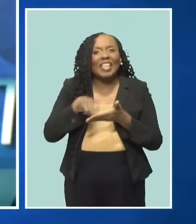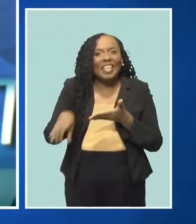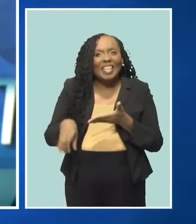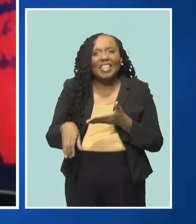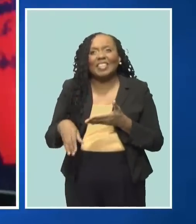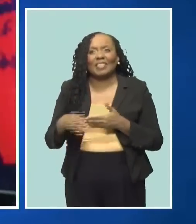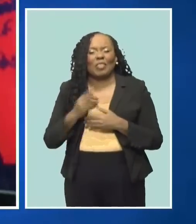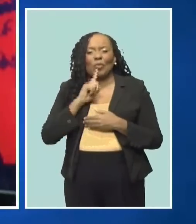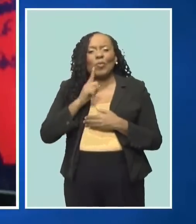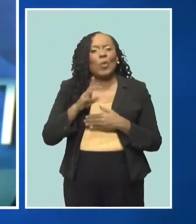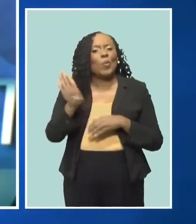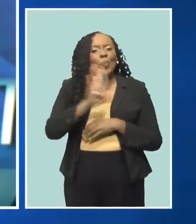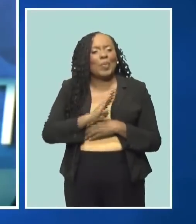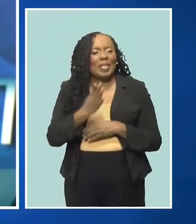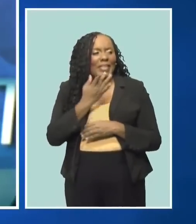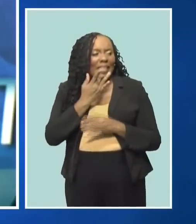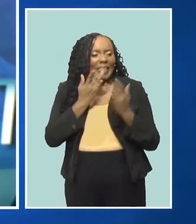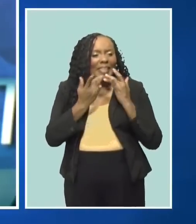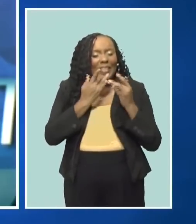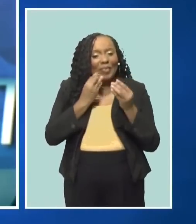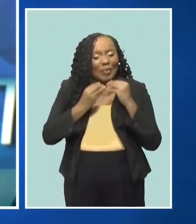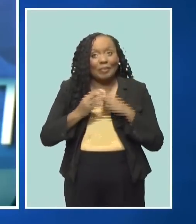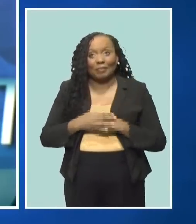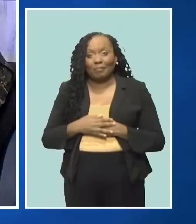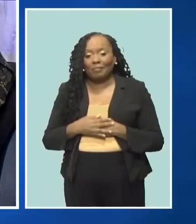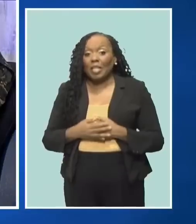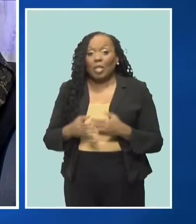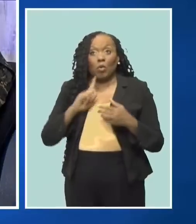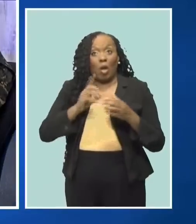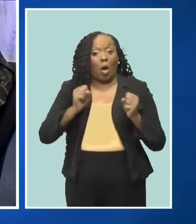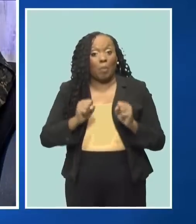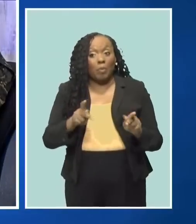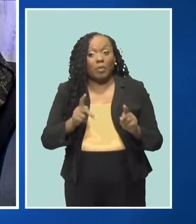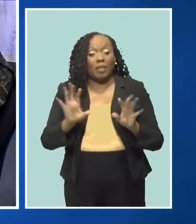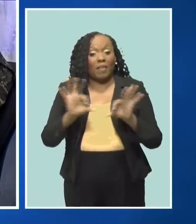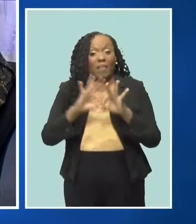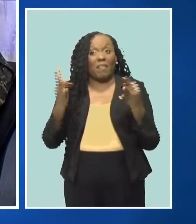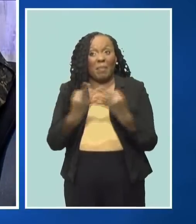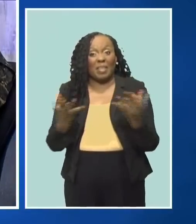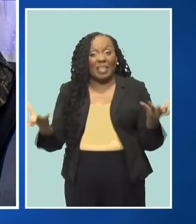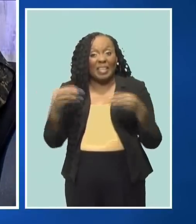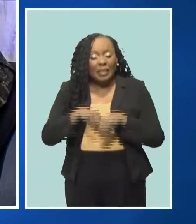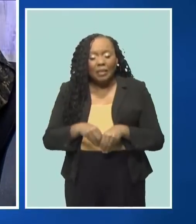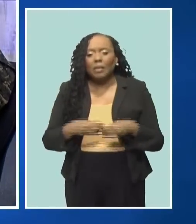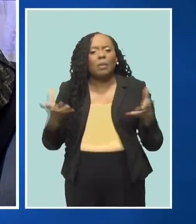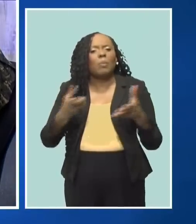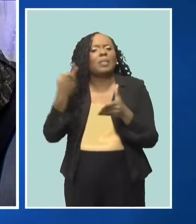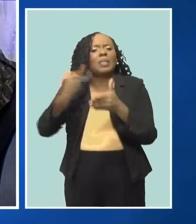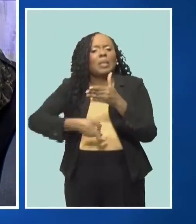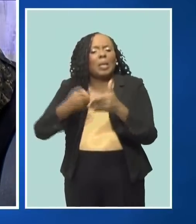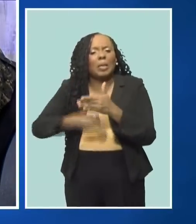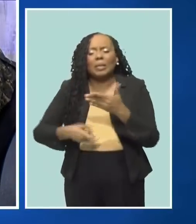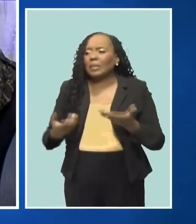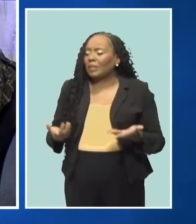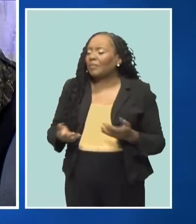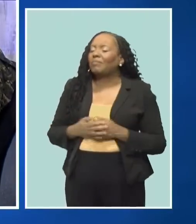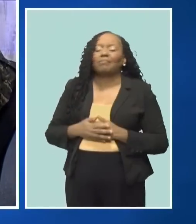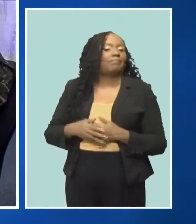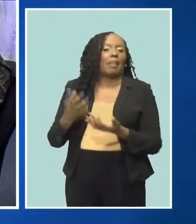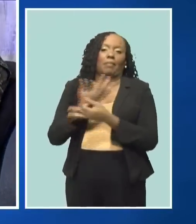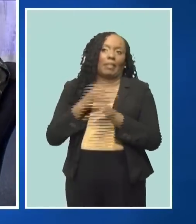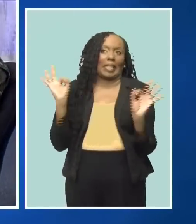cakes, etc. So this is an opportunity for the family to really come out. Does it cost anyone anything to come in? No, it's